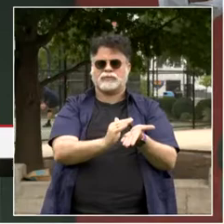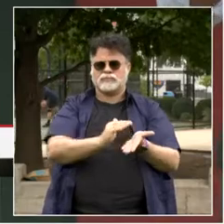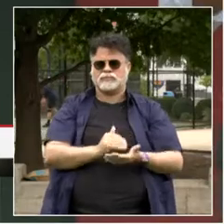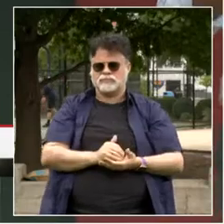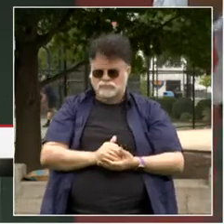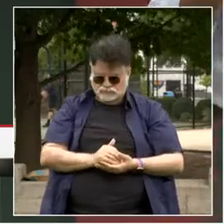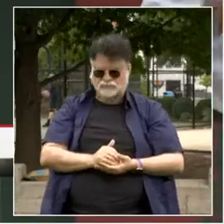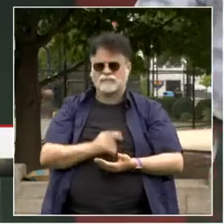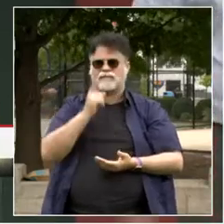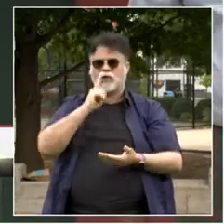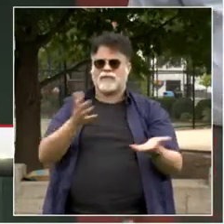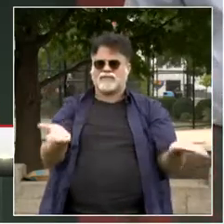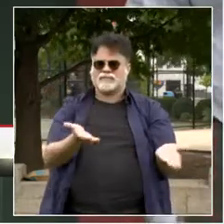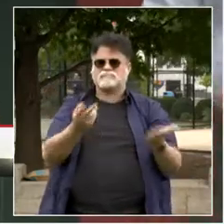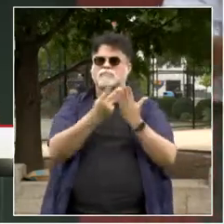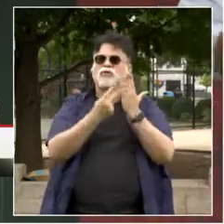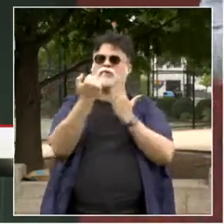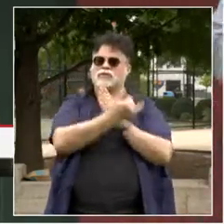portfolio.